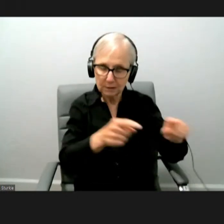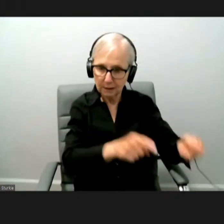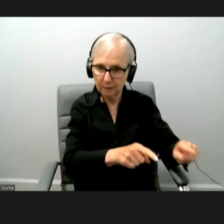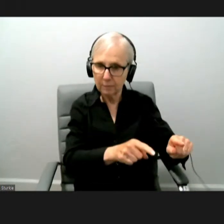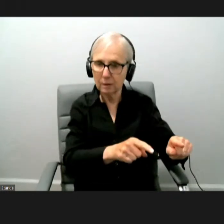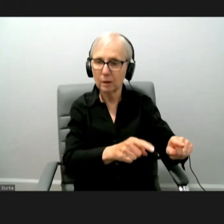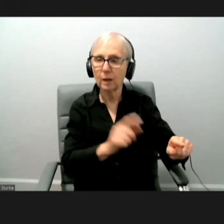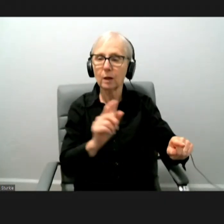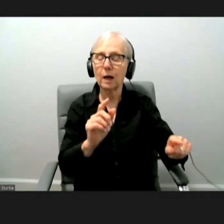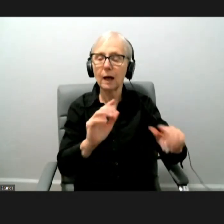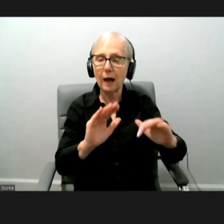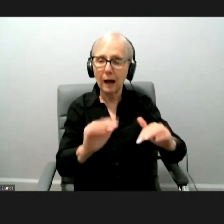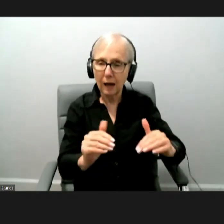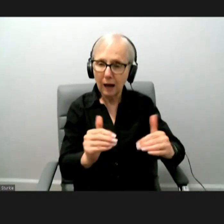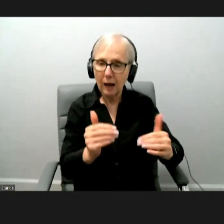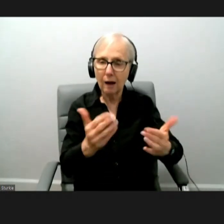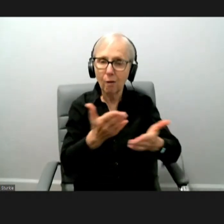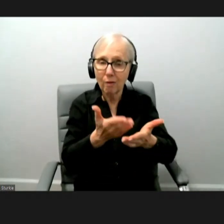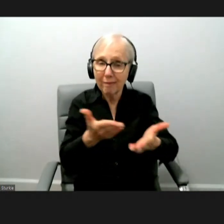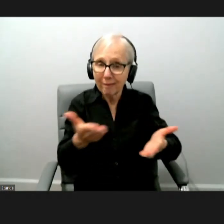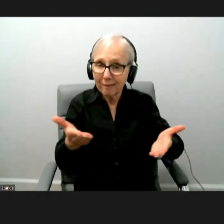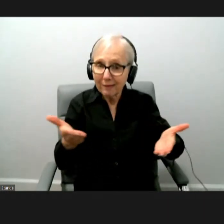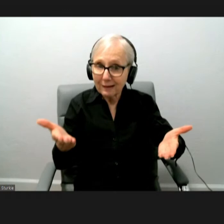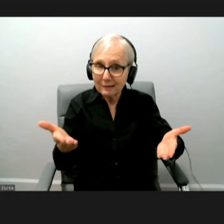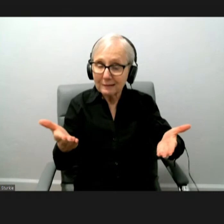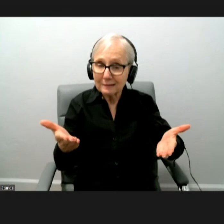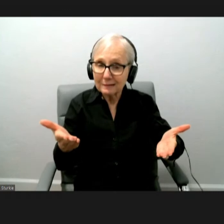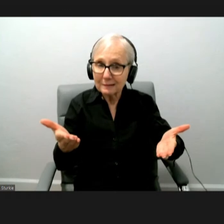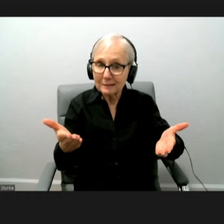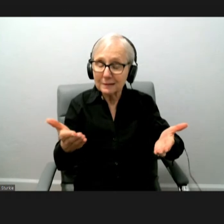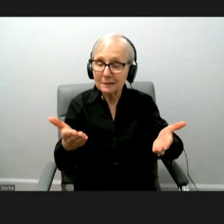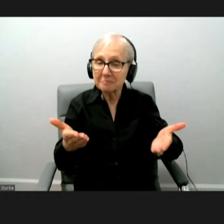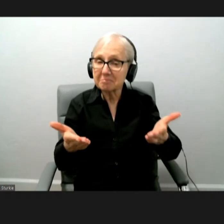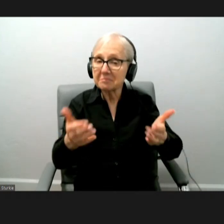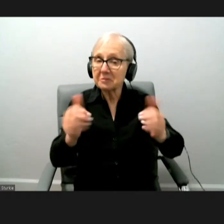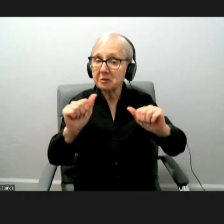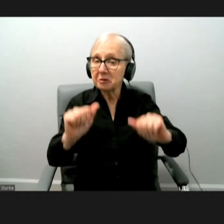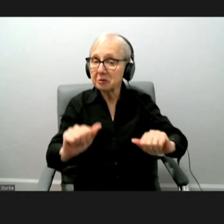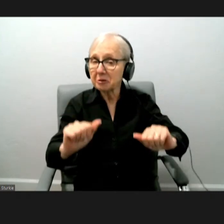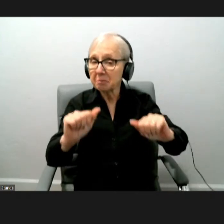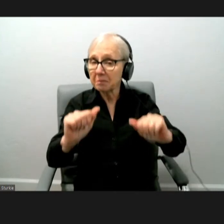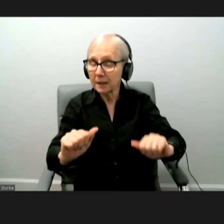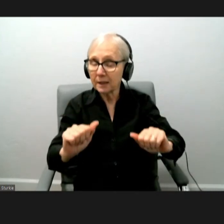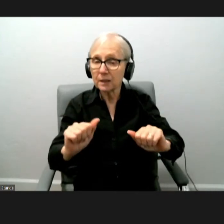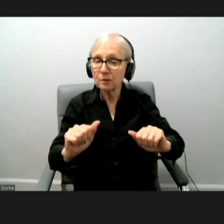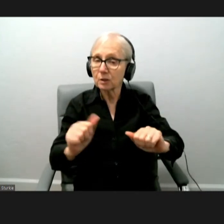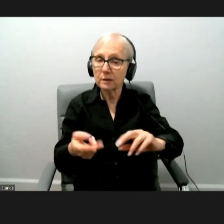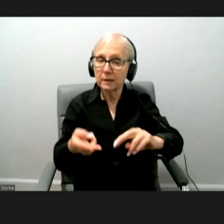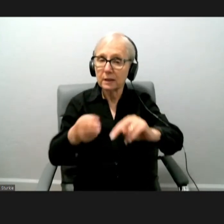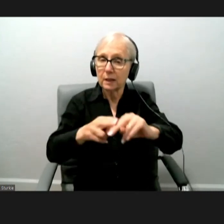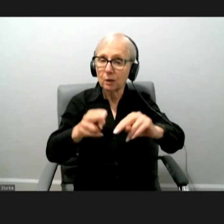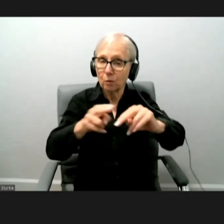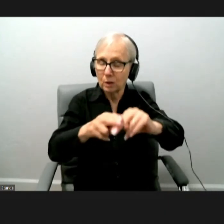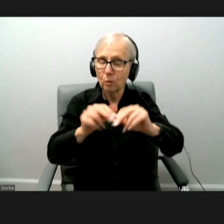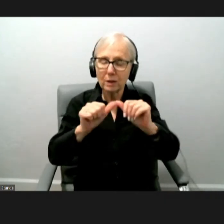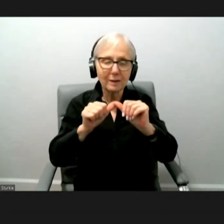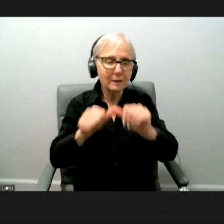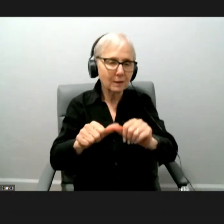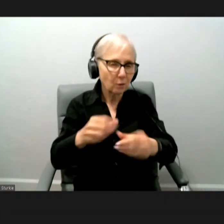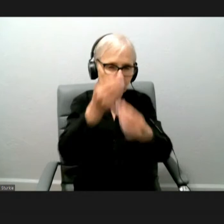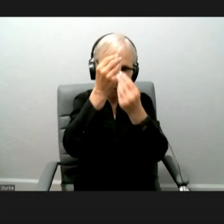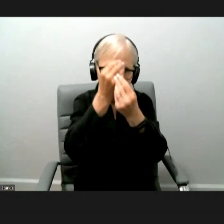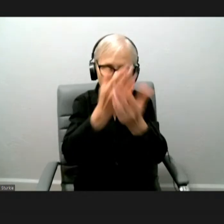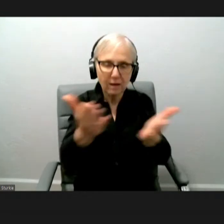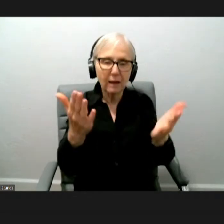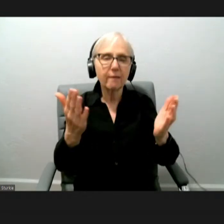and where things may go from here. And we will continue to provide that information. We really want people to